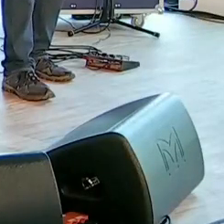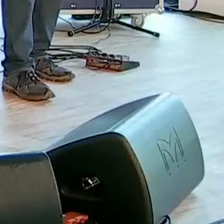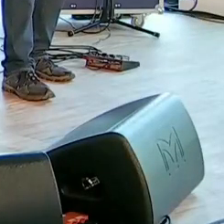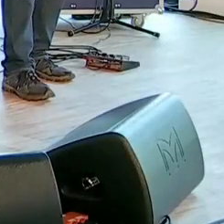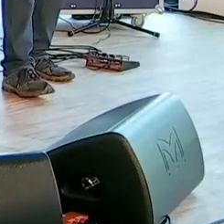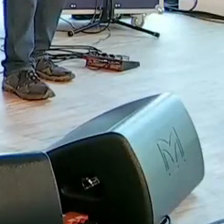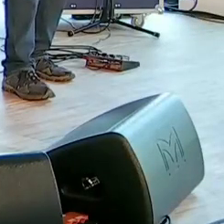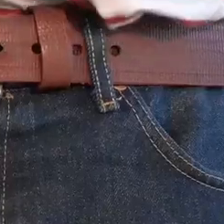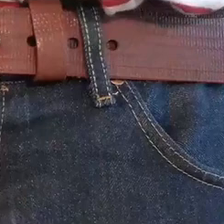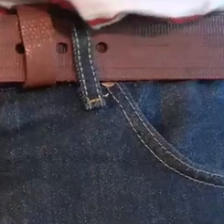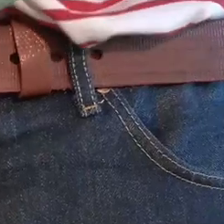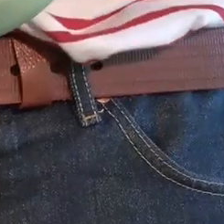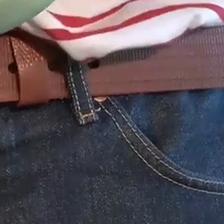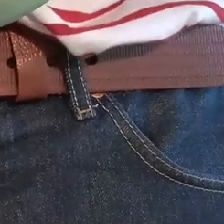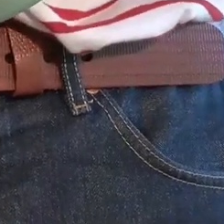Gently